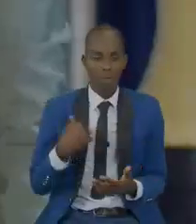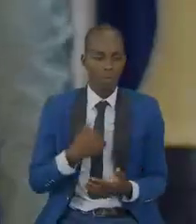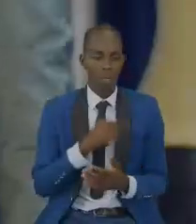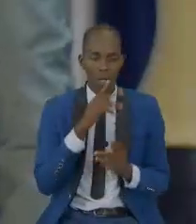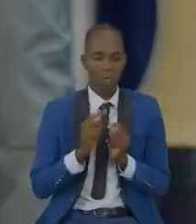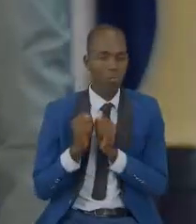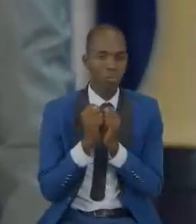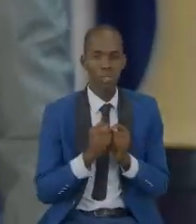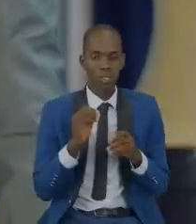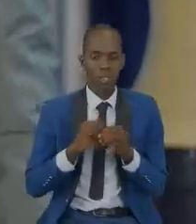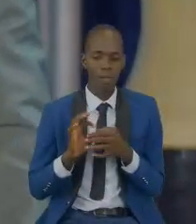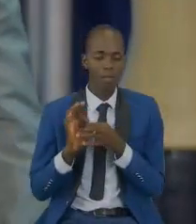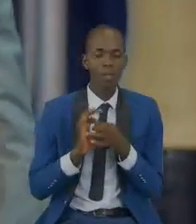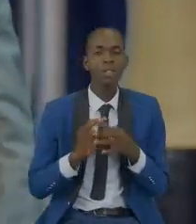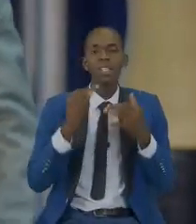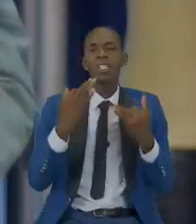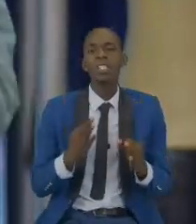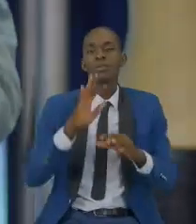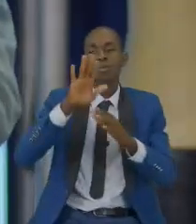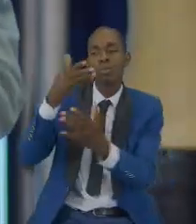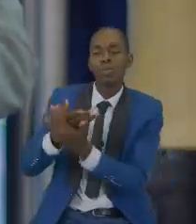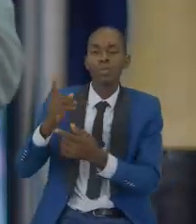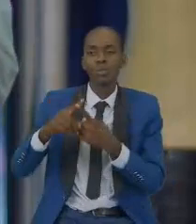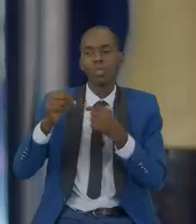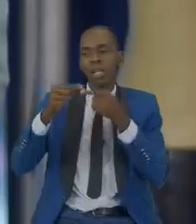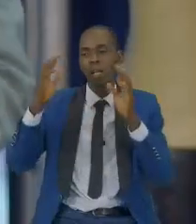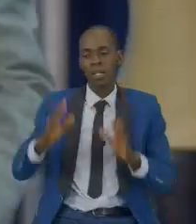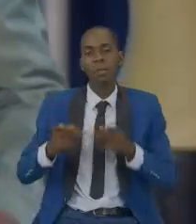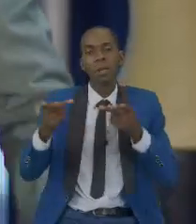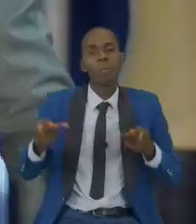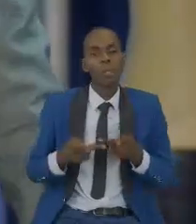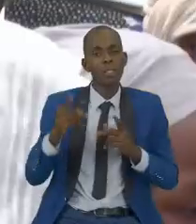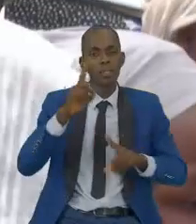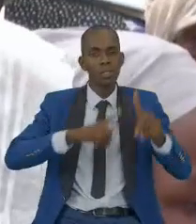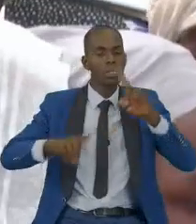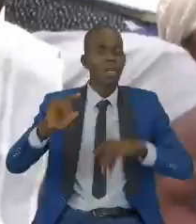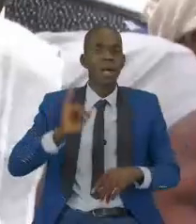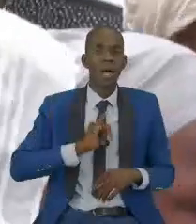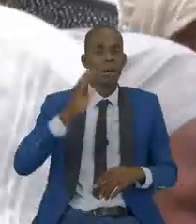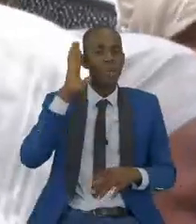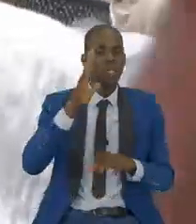fellowship, when you get to the territory of the enemy, how can you talk? We will receive power.